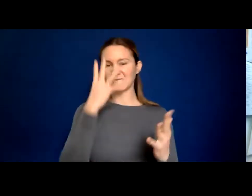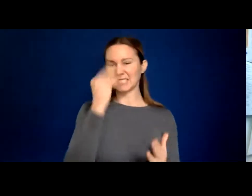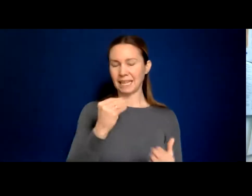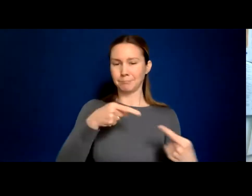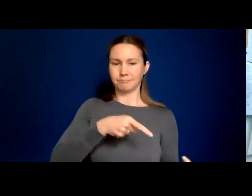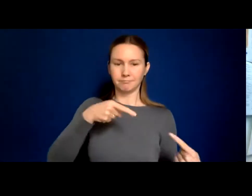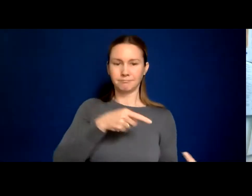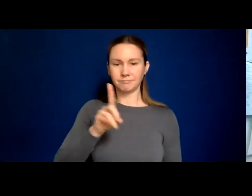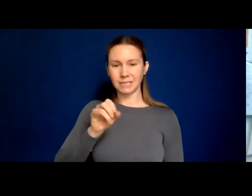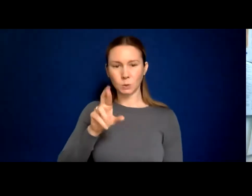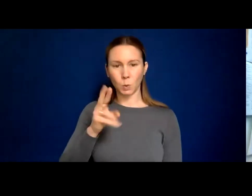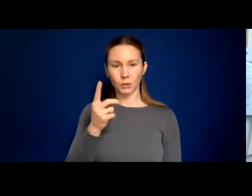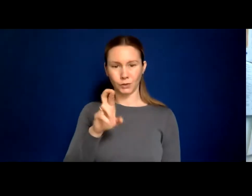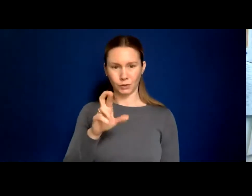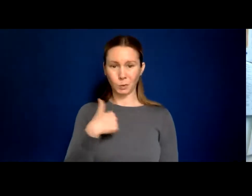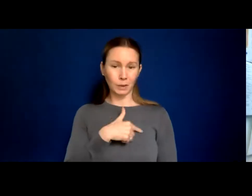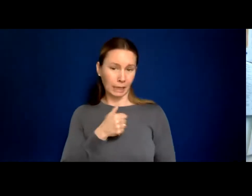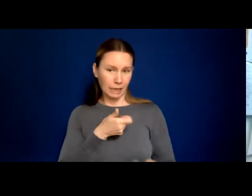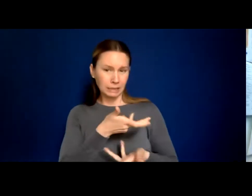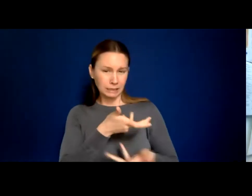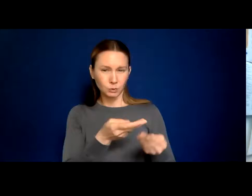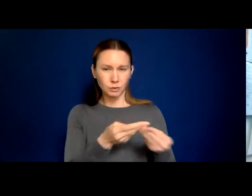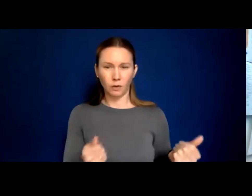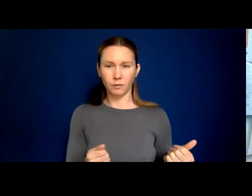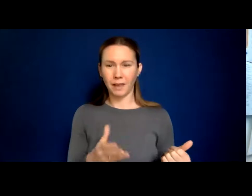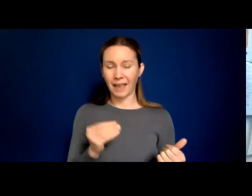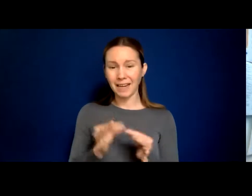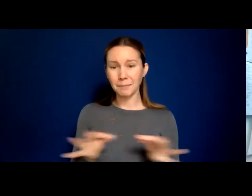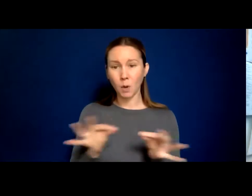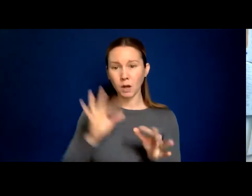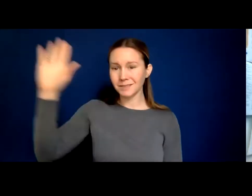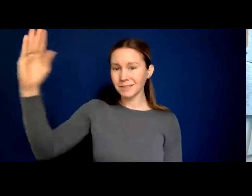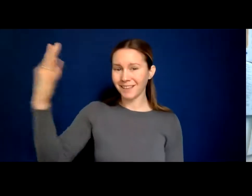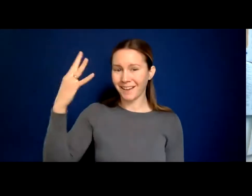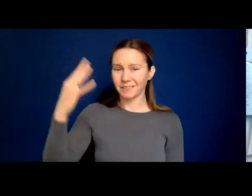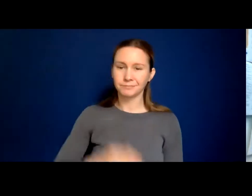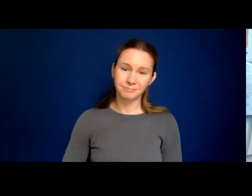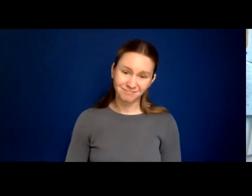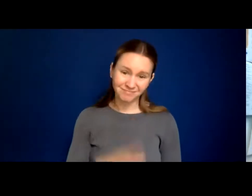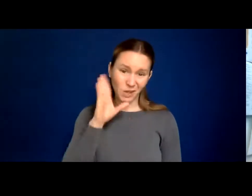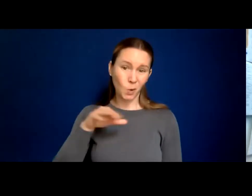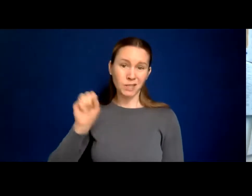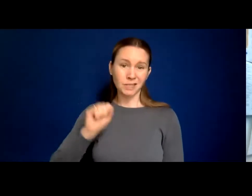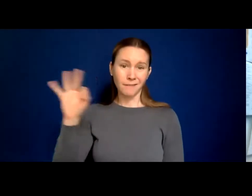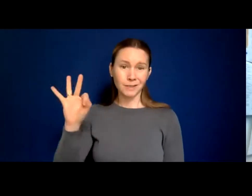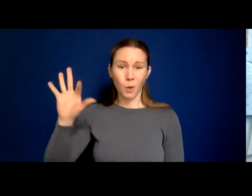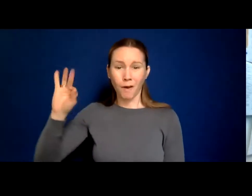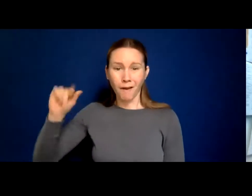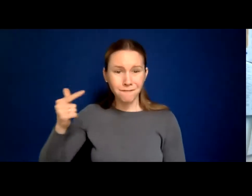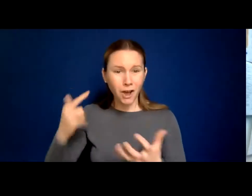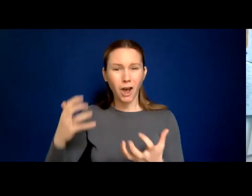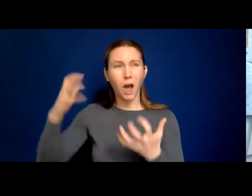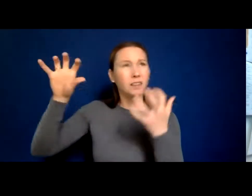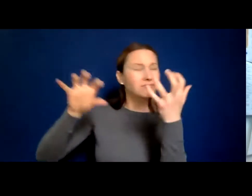engagement approaches. And it's getting sunlight. I know that's not always easy on a foggy San Francisco day, but